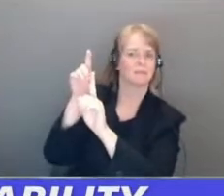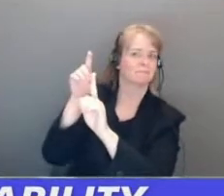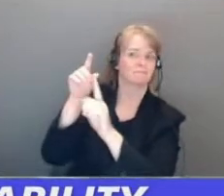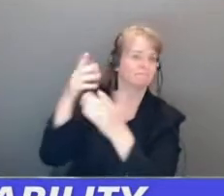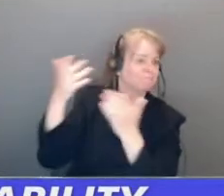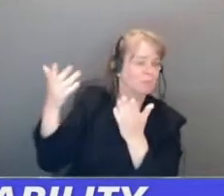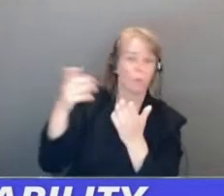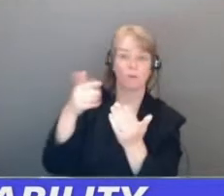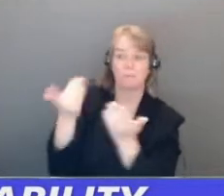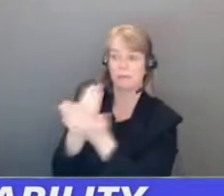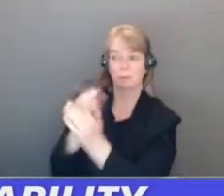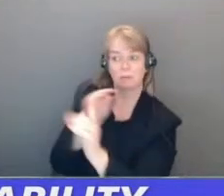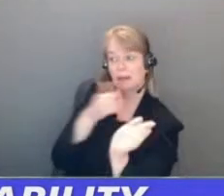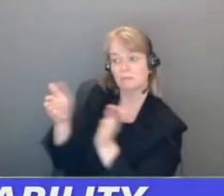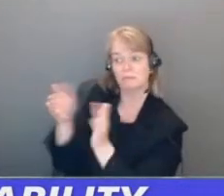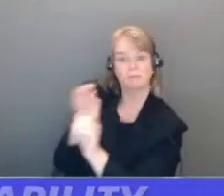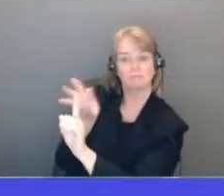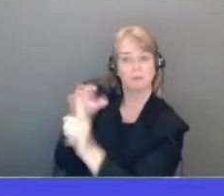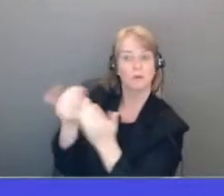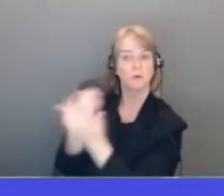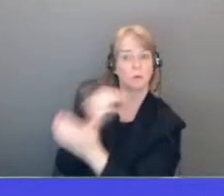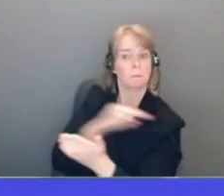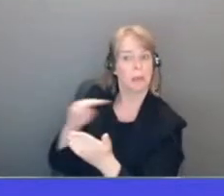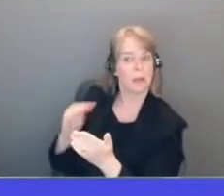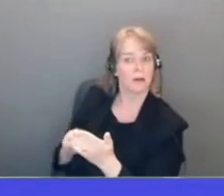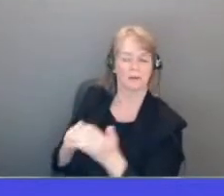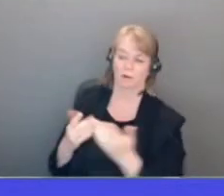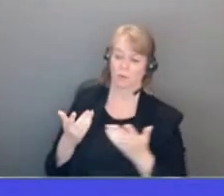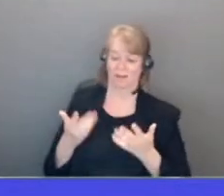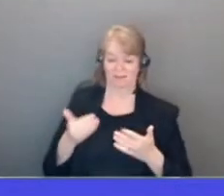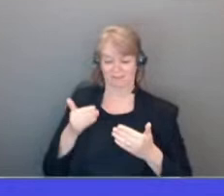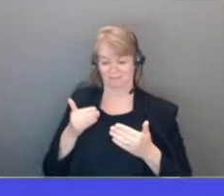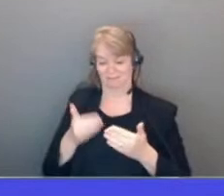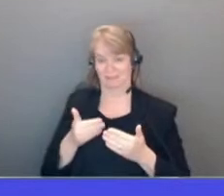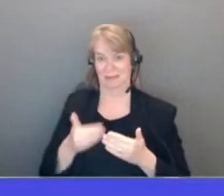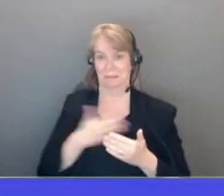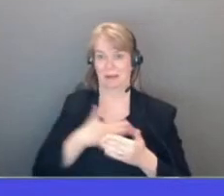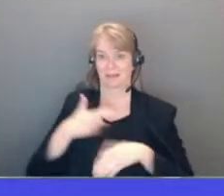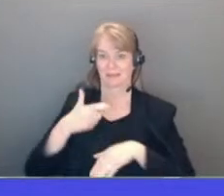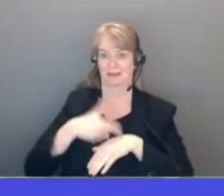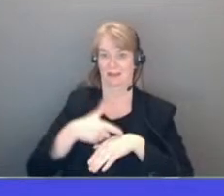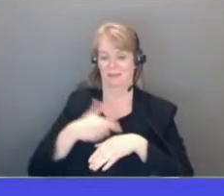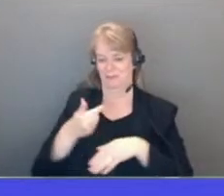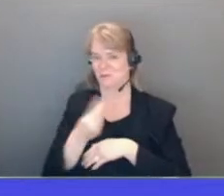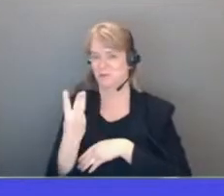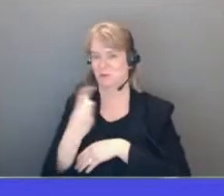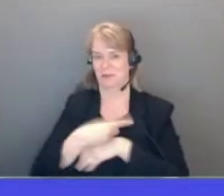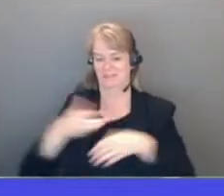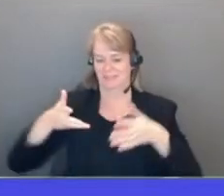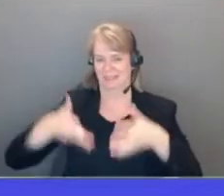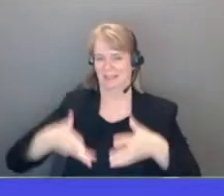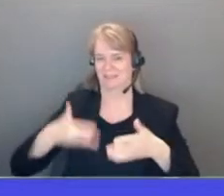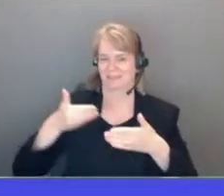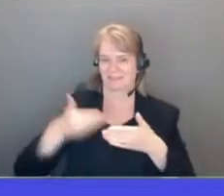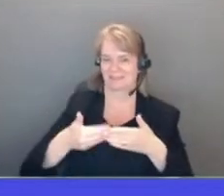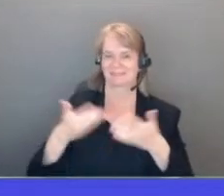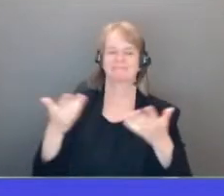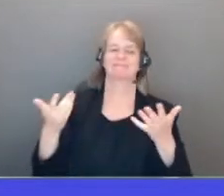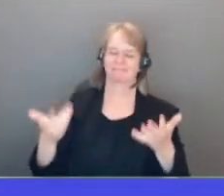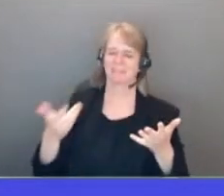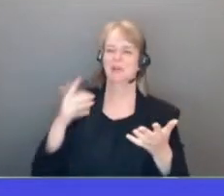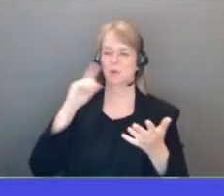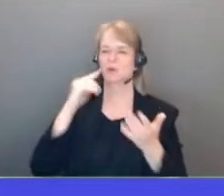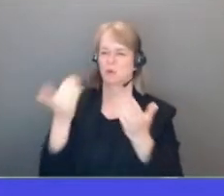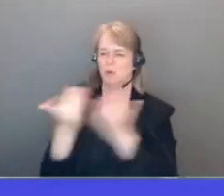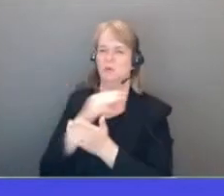think, obviously, because there's just a few days left in this term, it really will be up to the new mayors. And there's a number of new mayors that will make up the